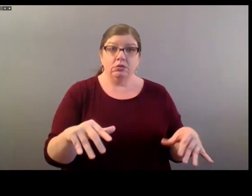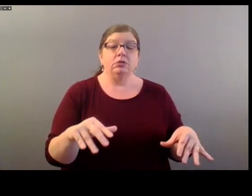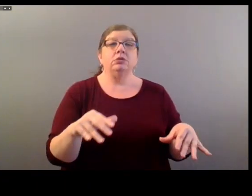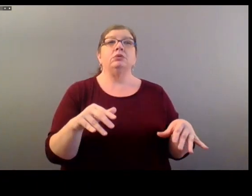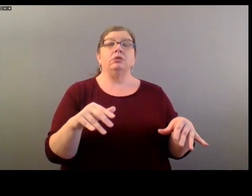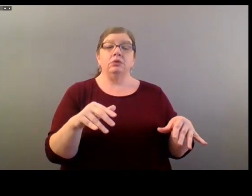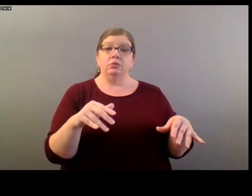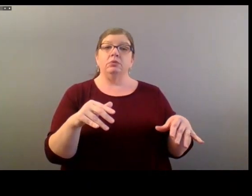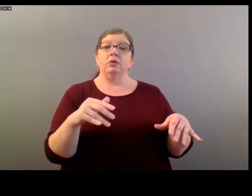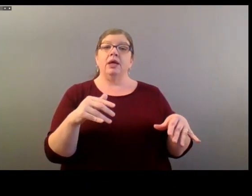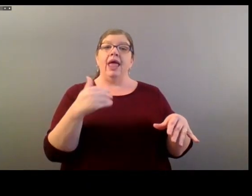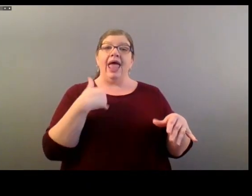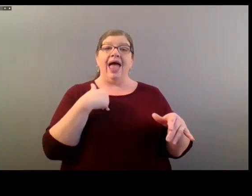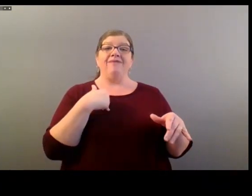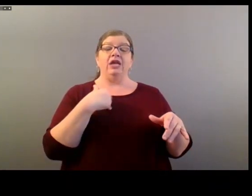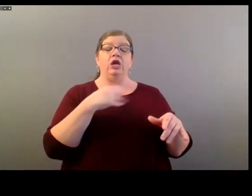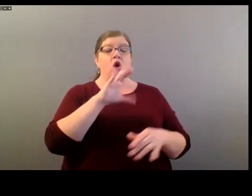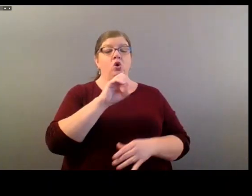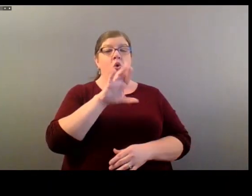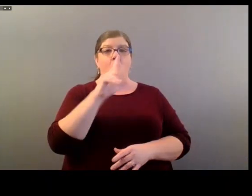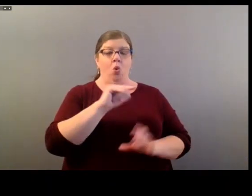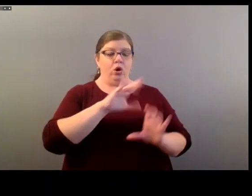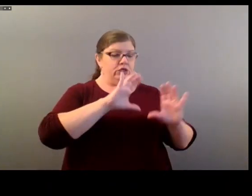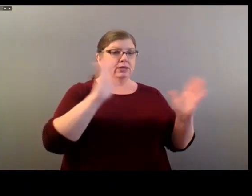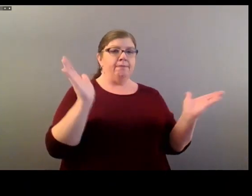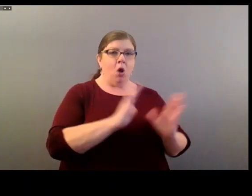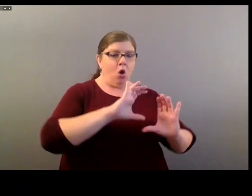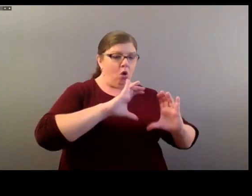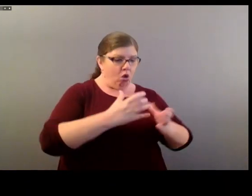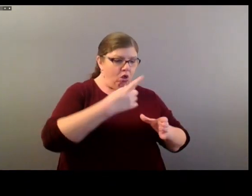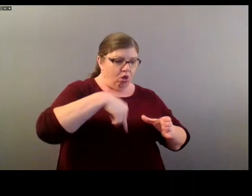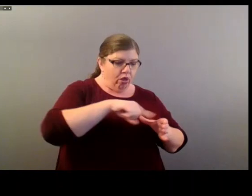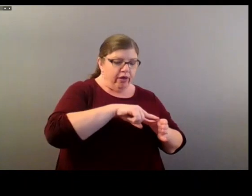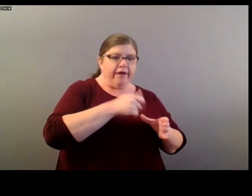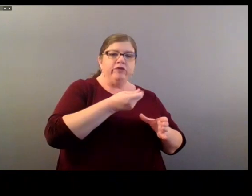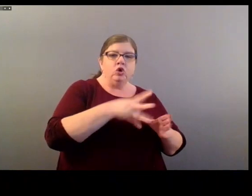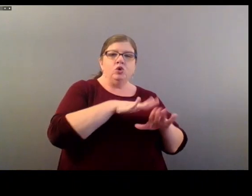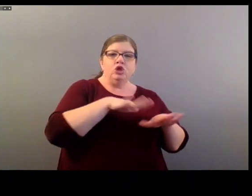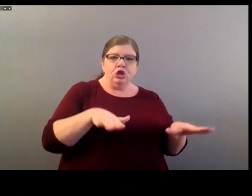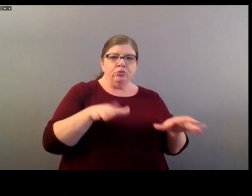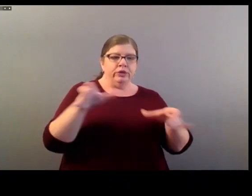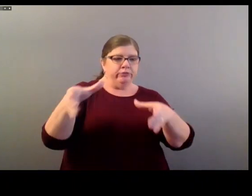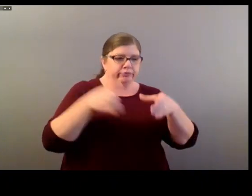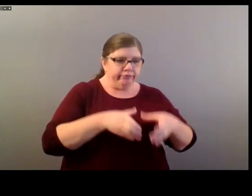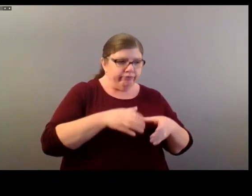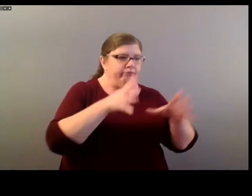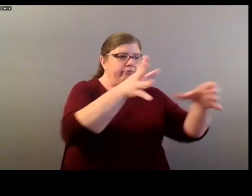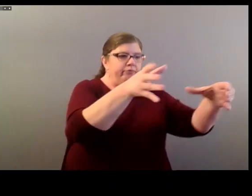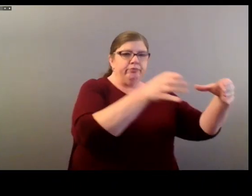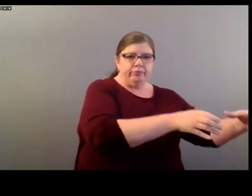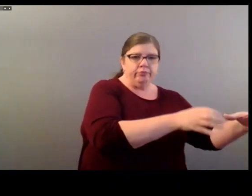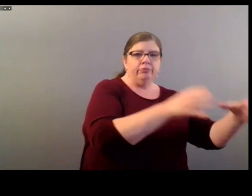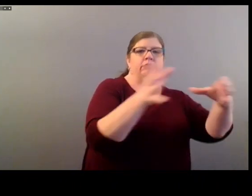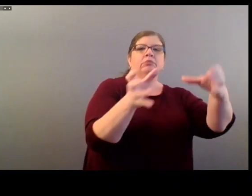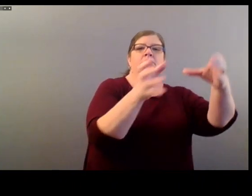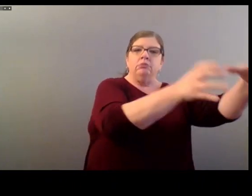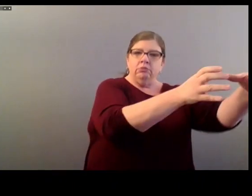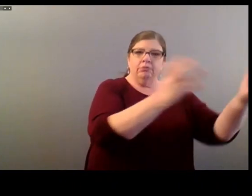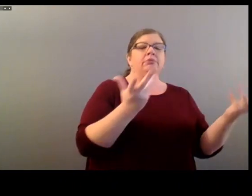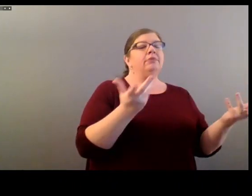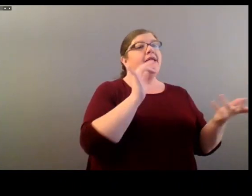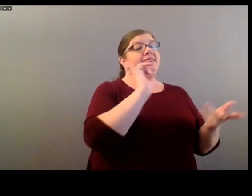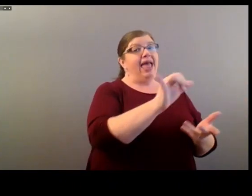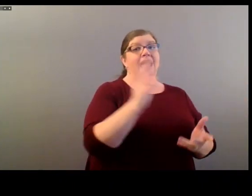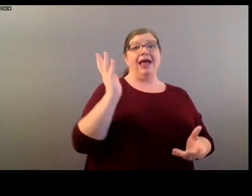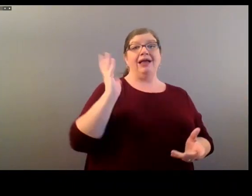having cohorts or smaller groups of children on their sites, which was not normal